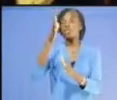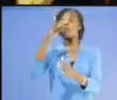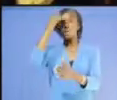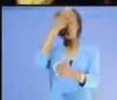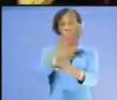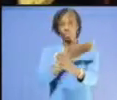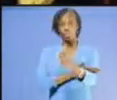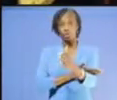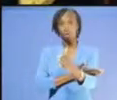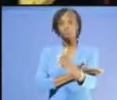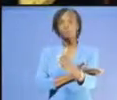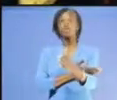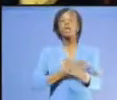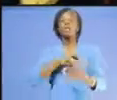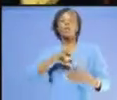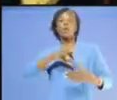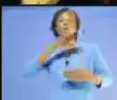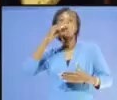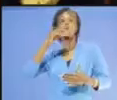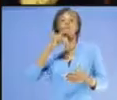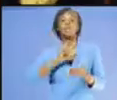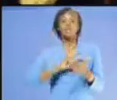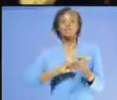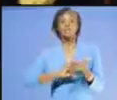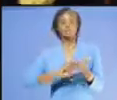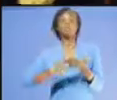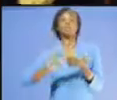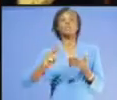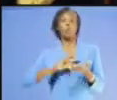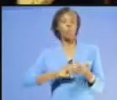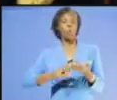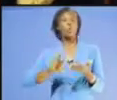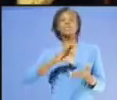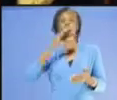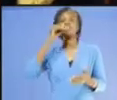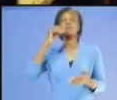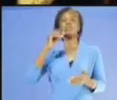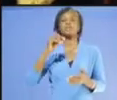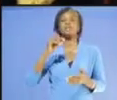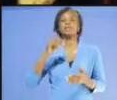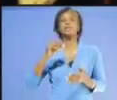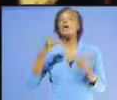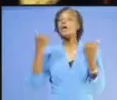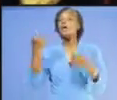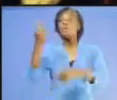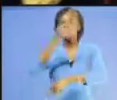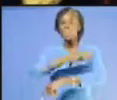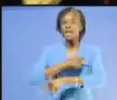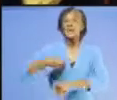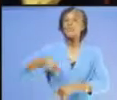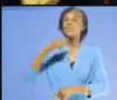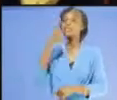the Son and of the Holy Ghost. And together we say,